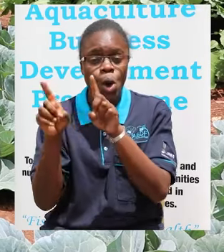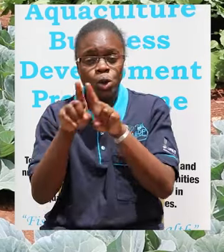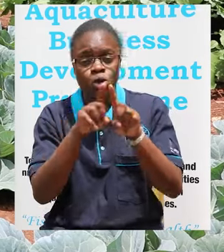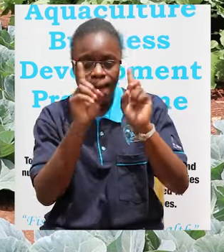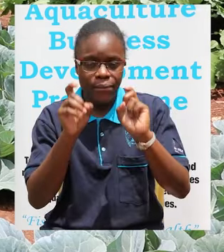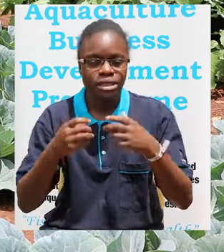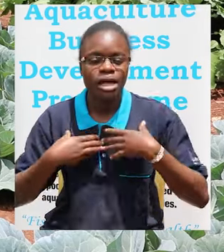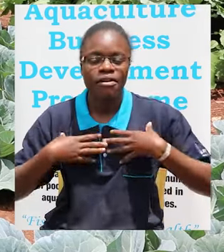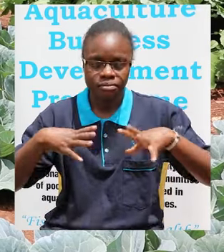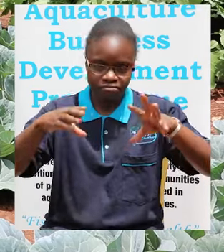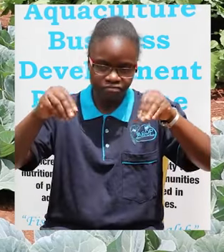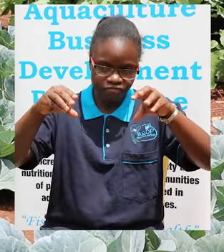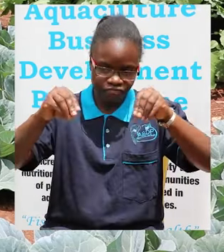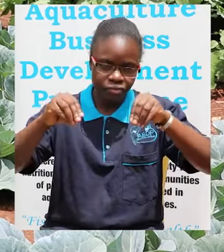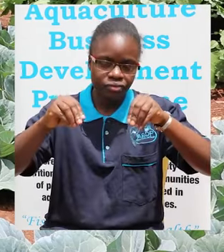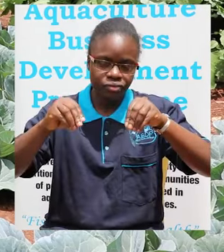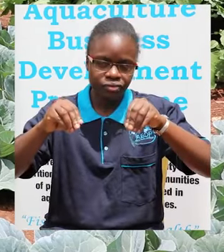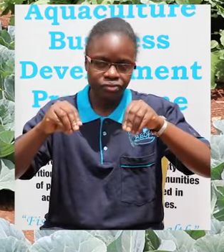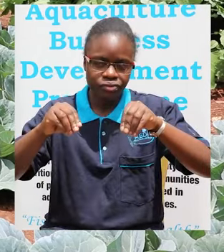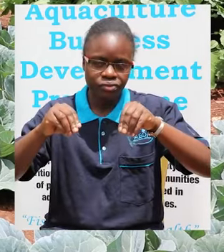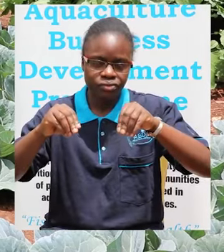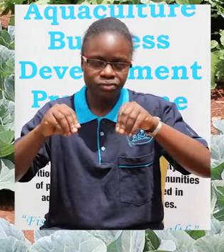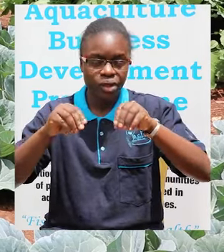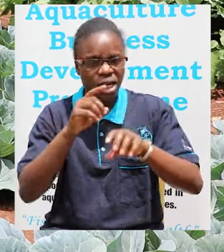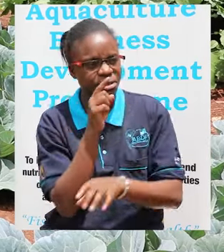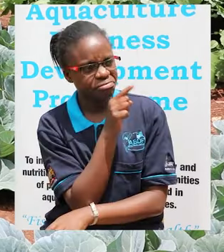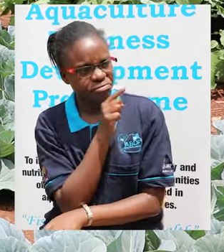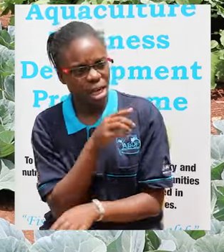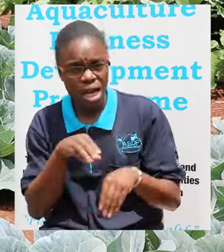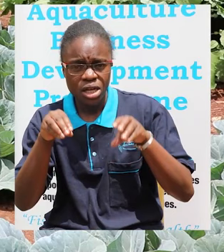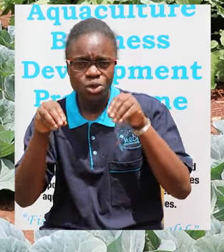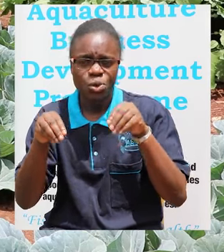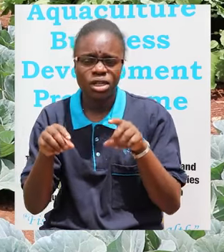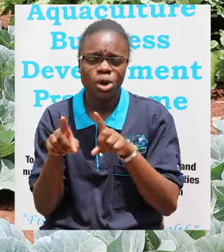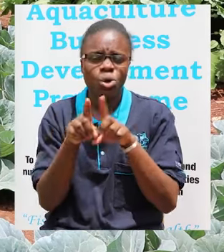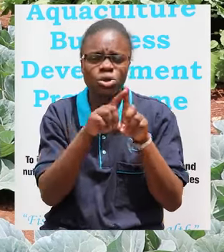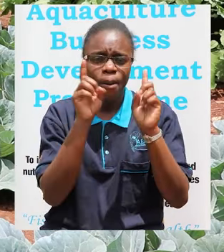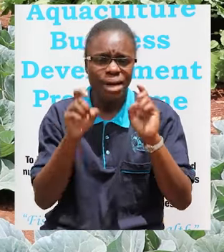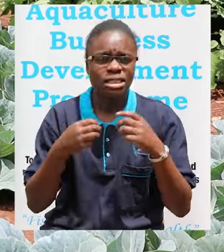soil. Soil, you need soil, good soil, and then you need manure